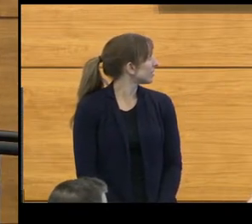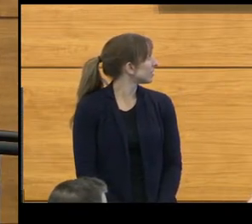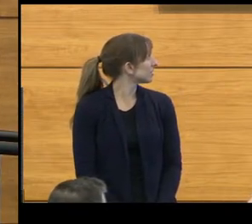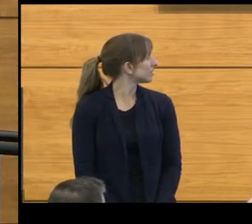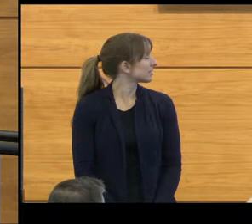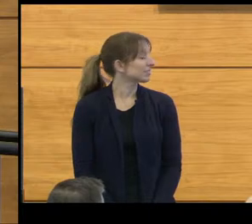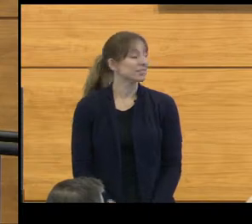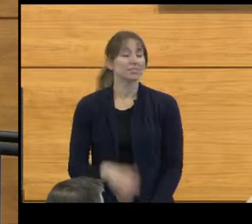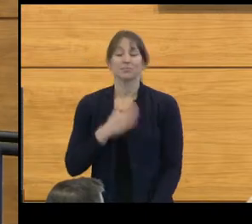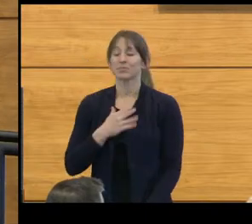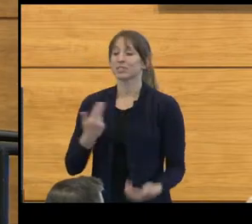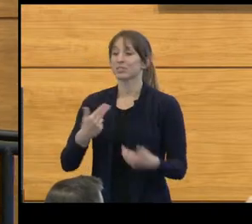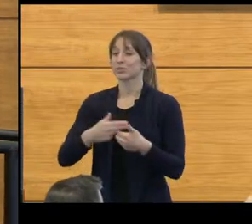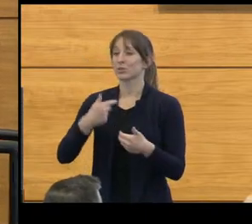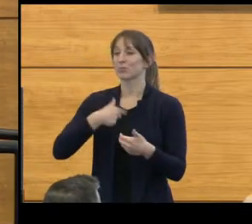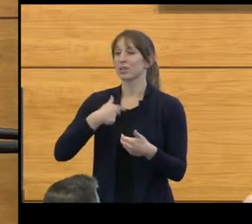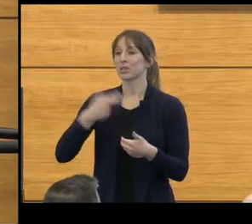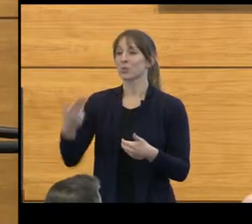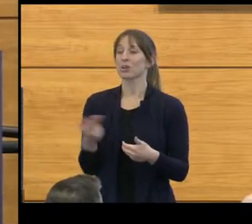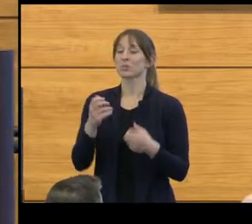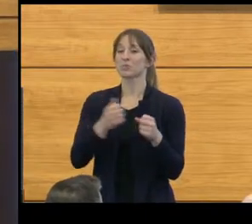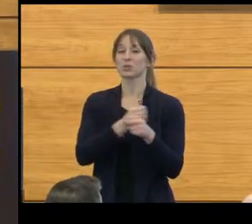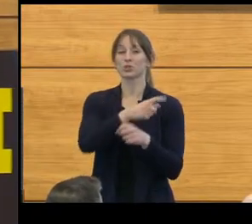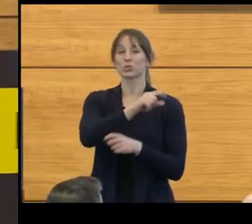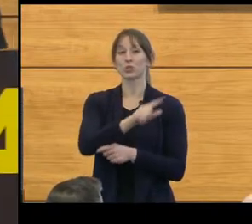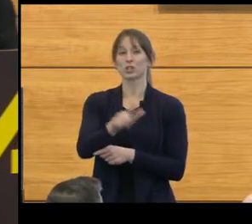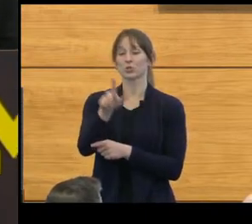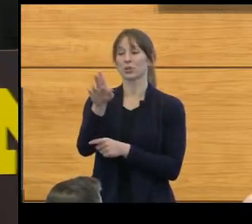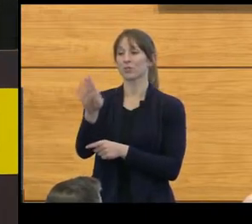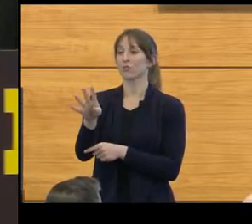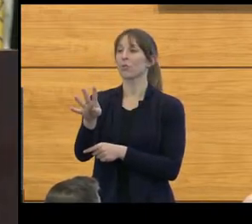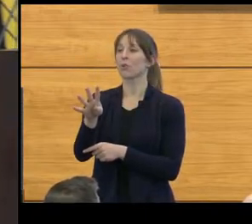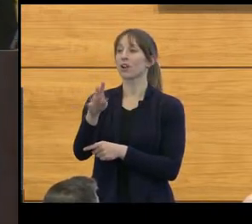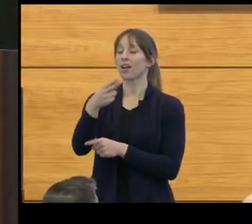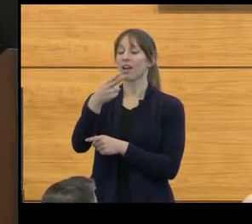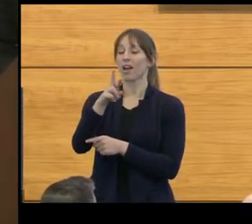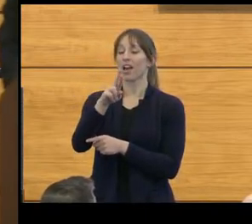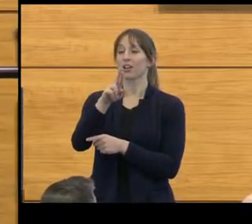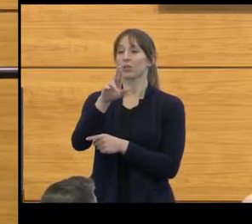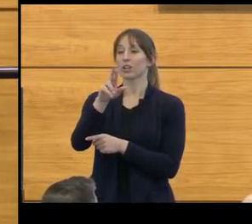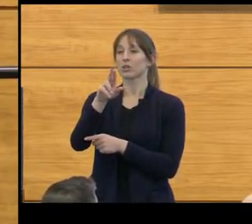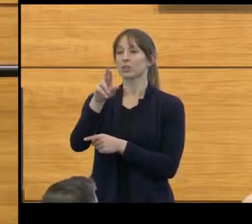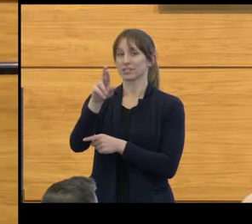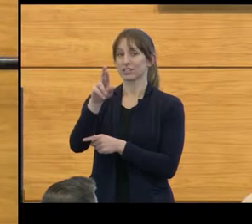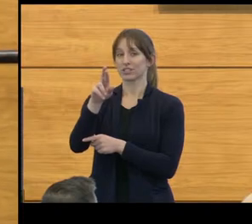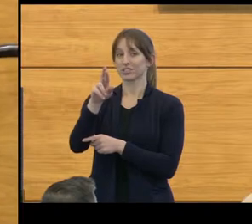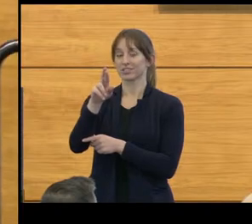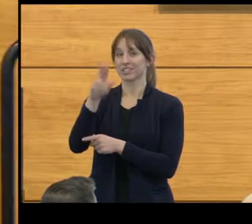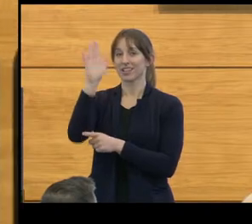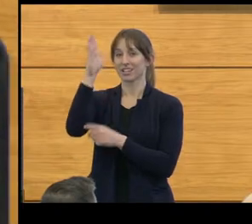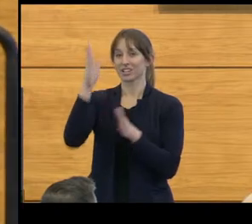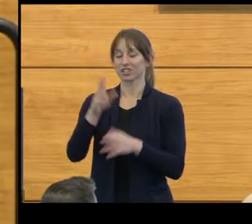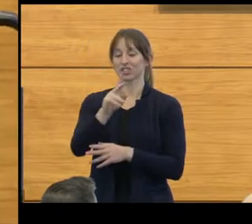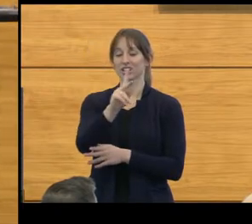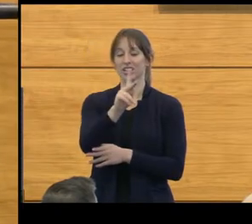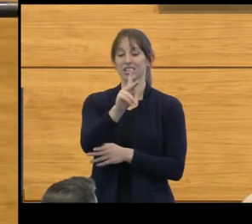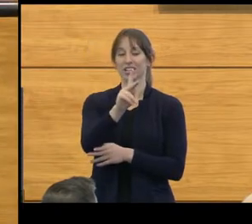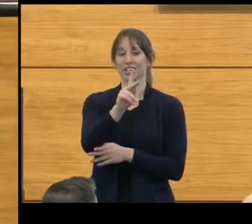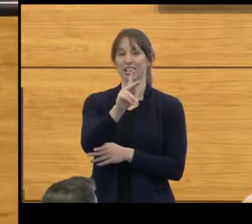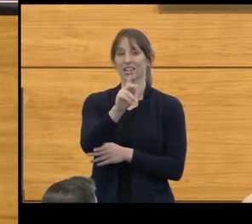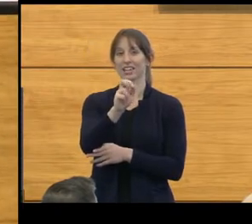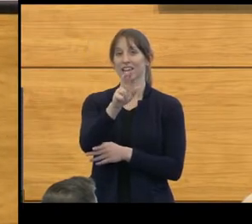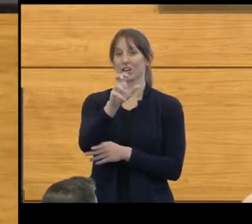Please join me in welcoming the 2024 Henry Russel Lecturer, Karen Marusco, who will speak